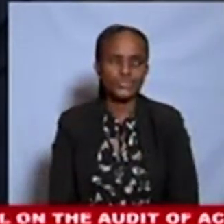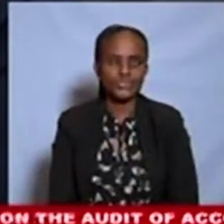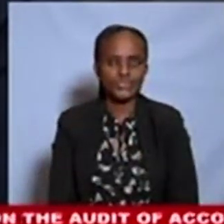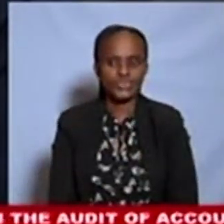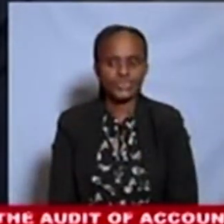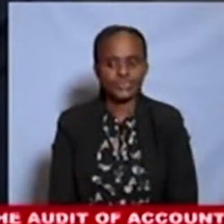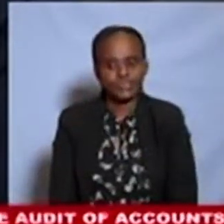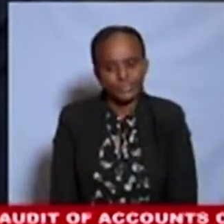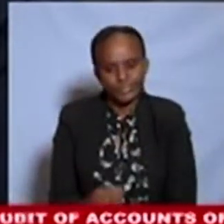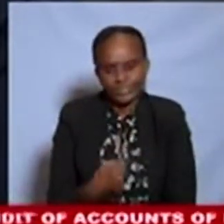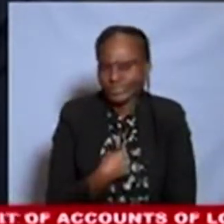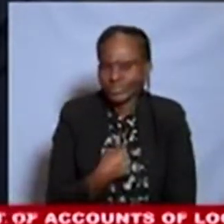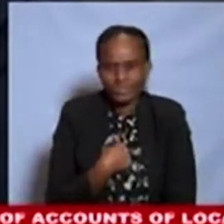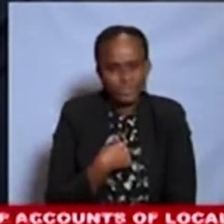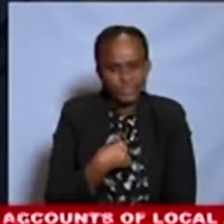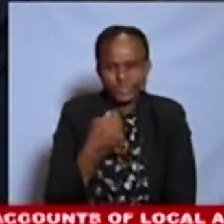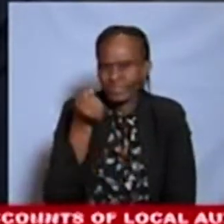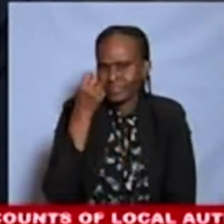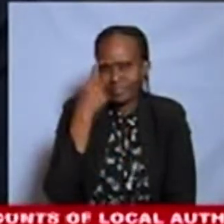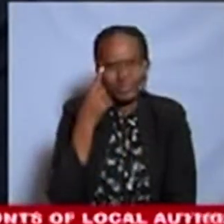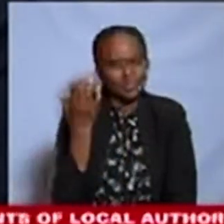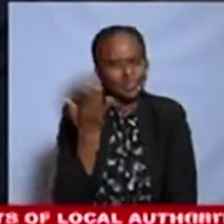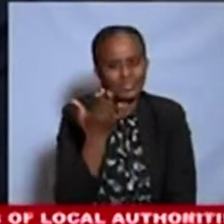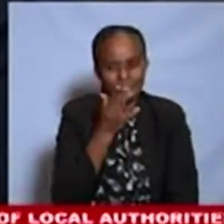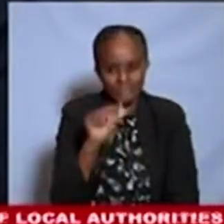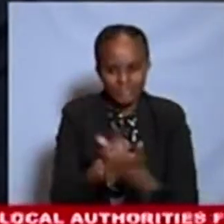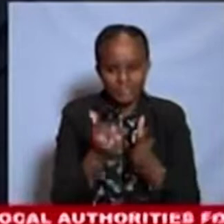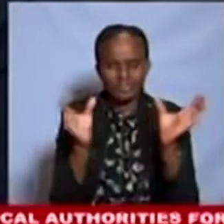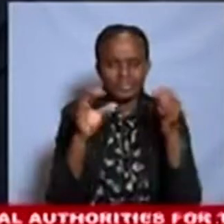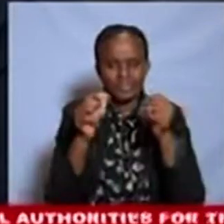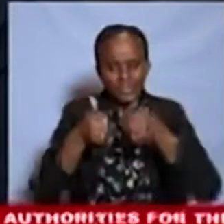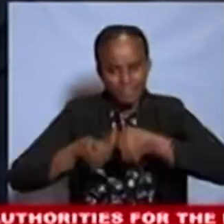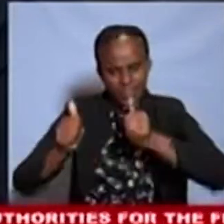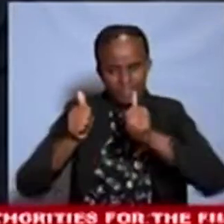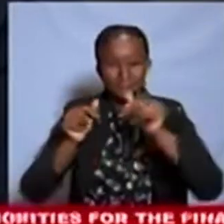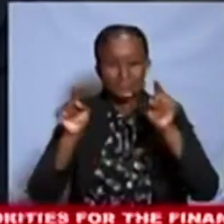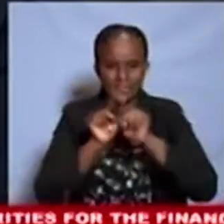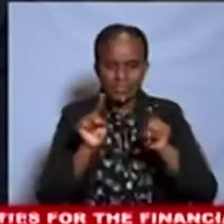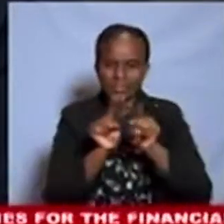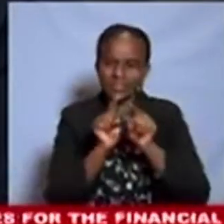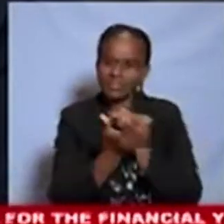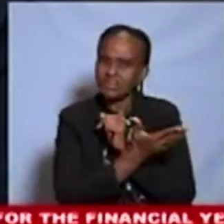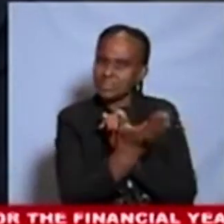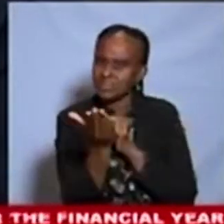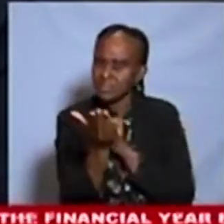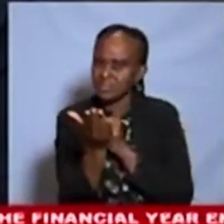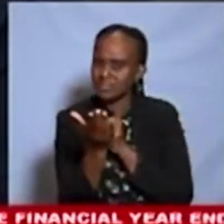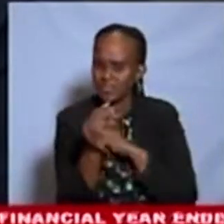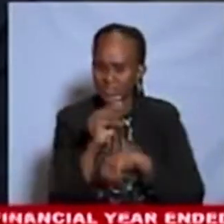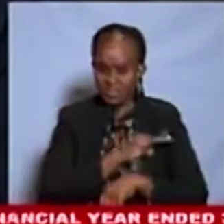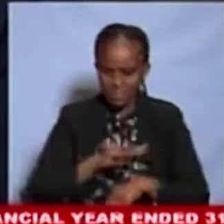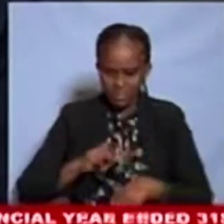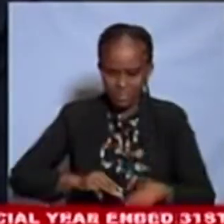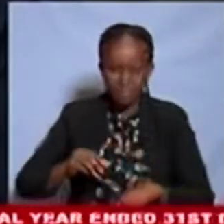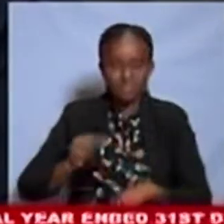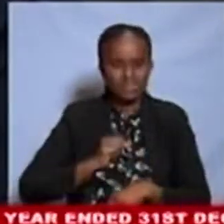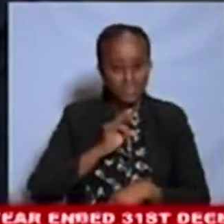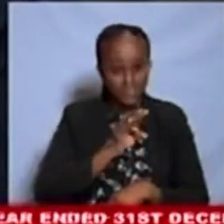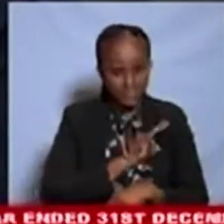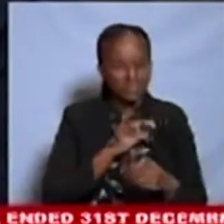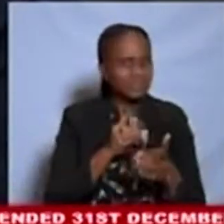And I'm failing to even understand how the council owes these members of